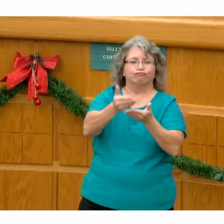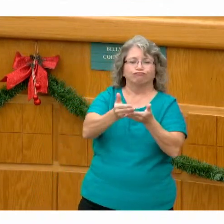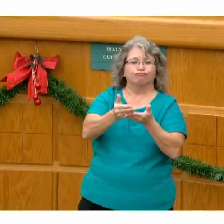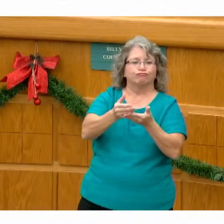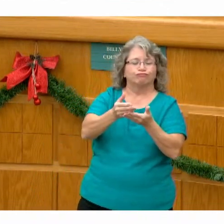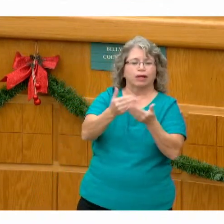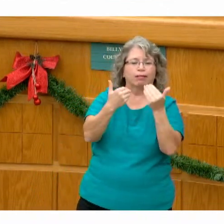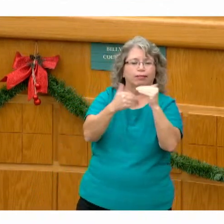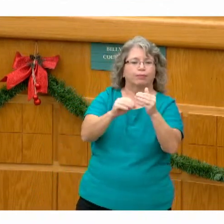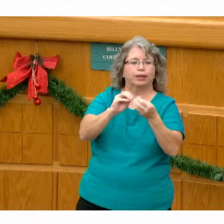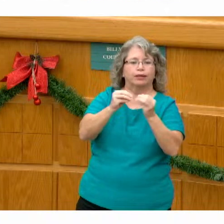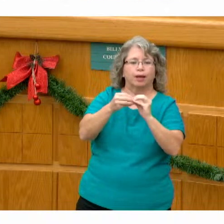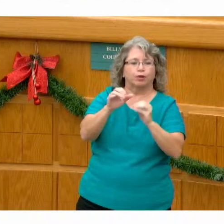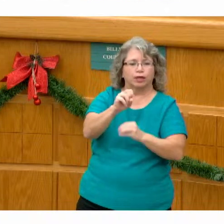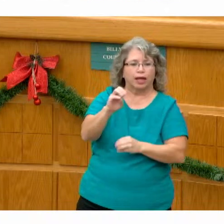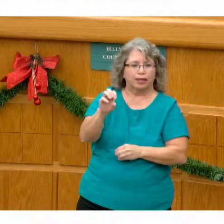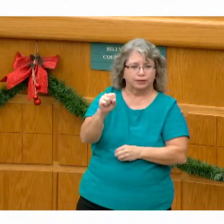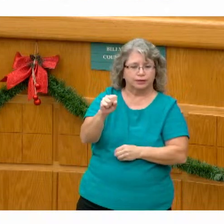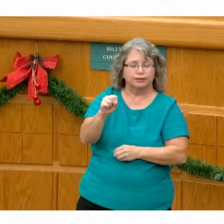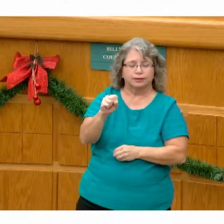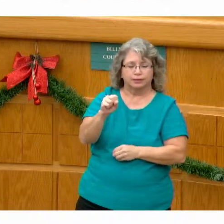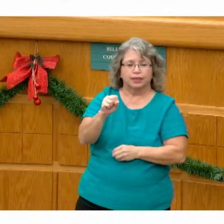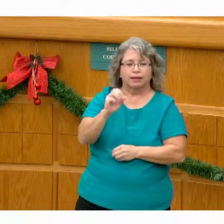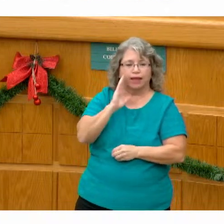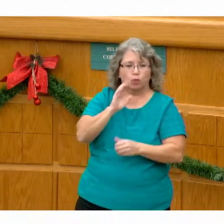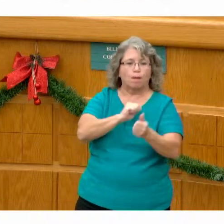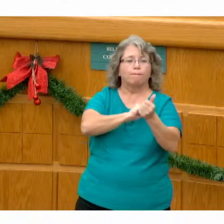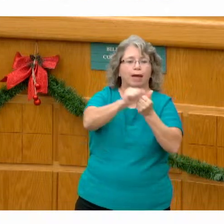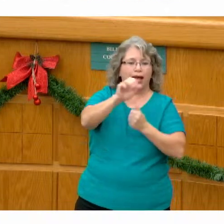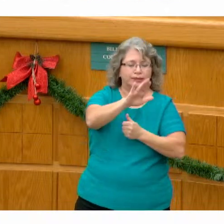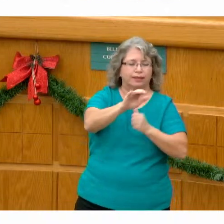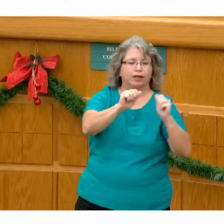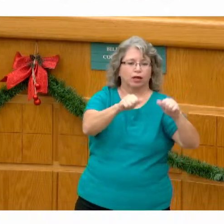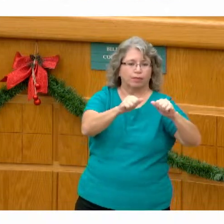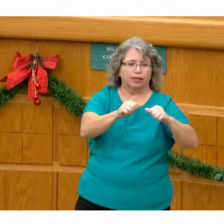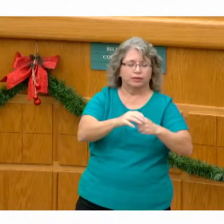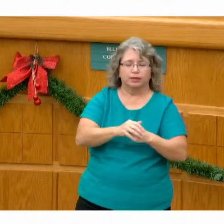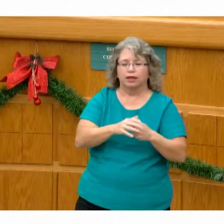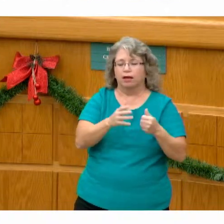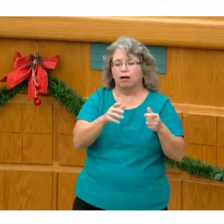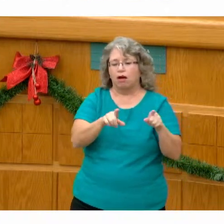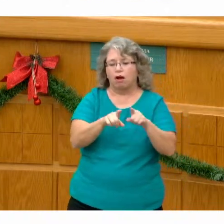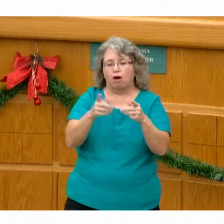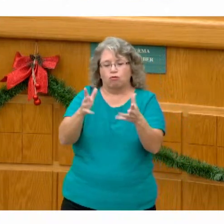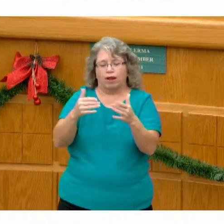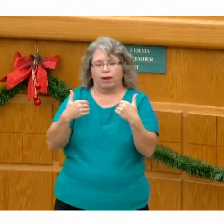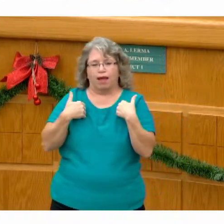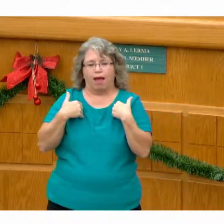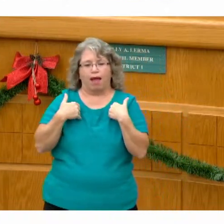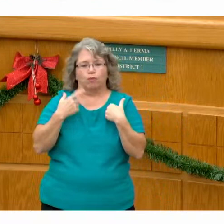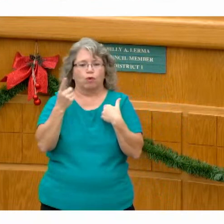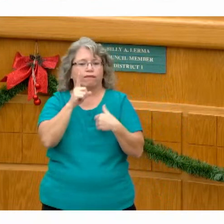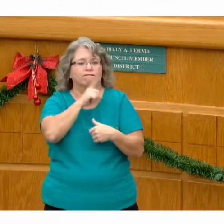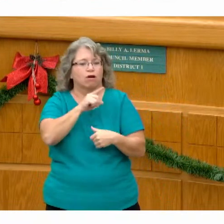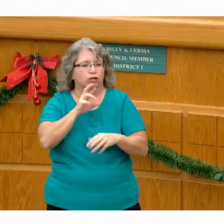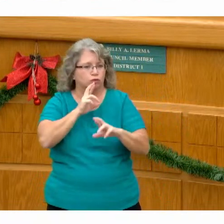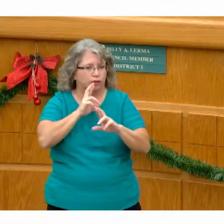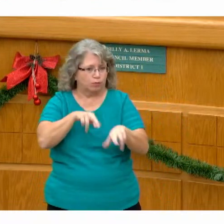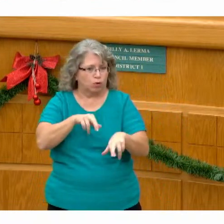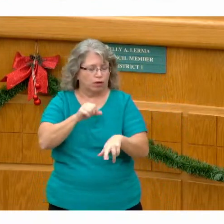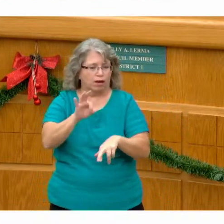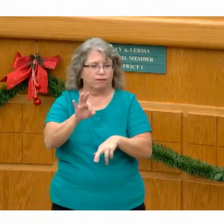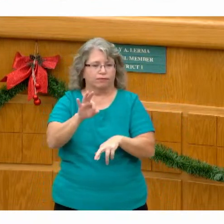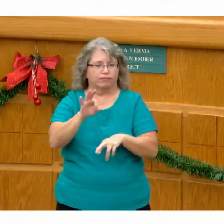that capacity. And there already was a report of a false peak in South Africa. So I want you